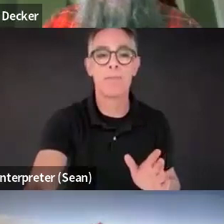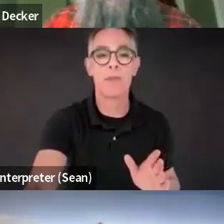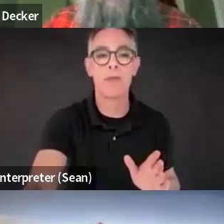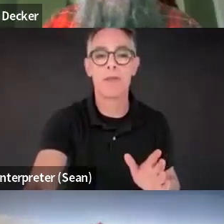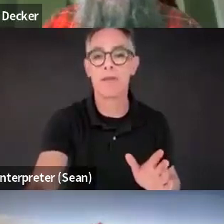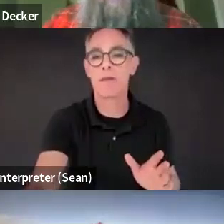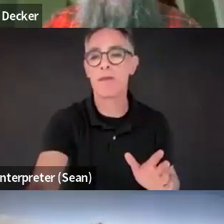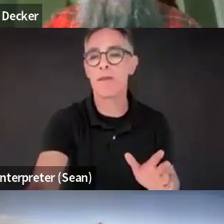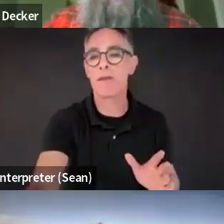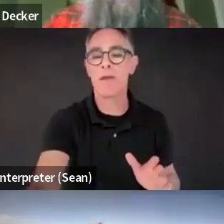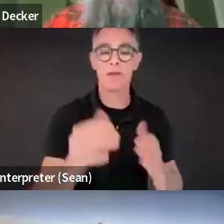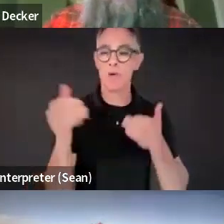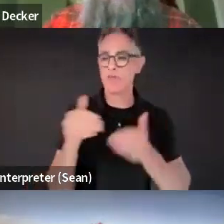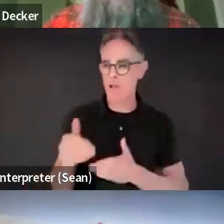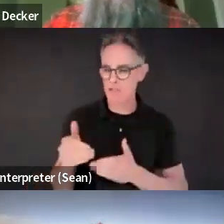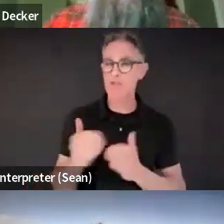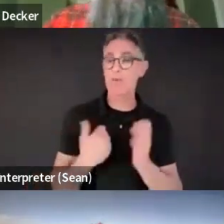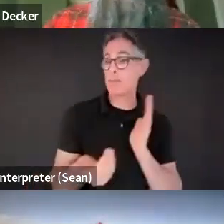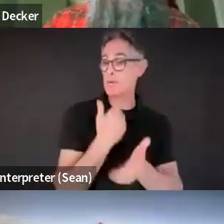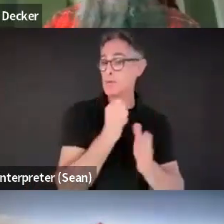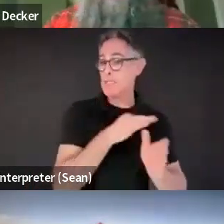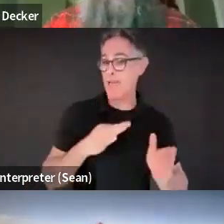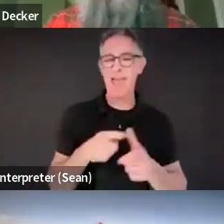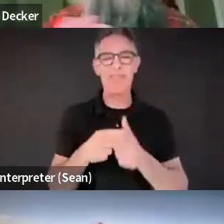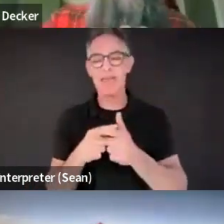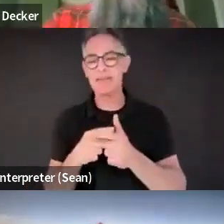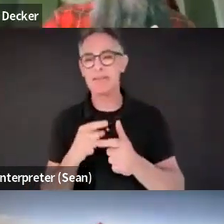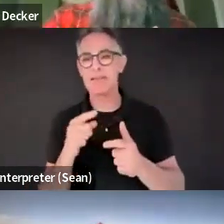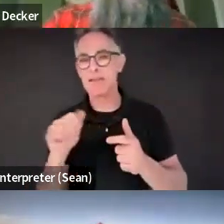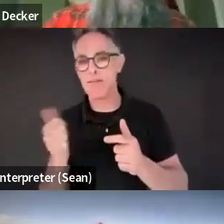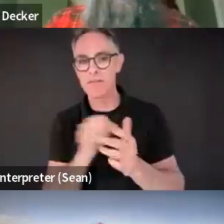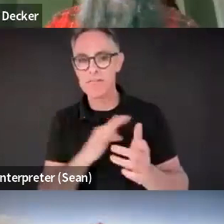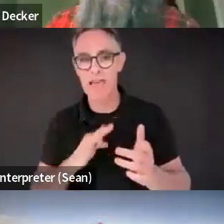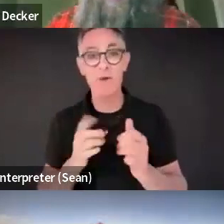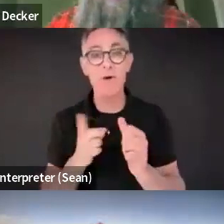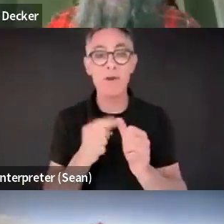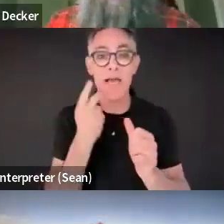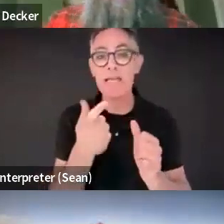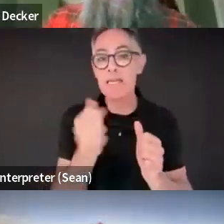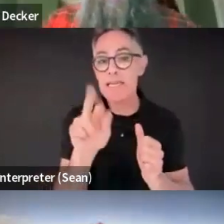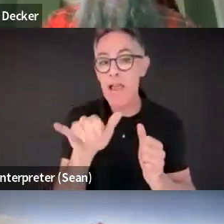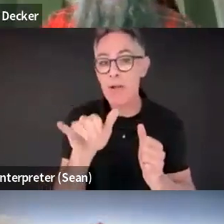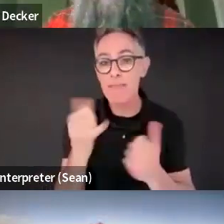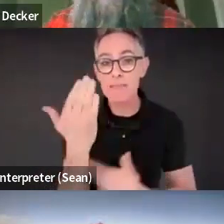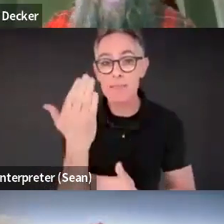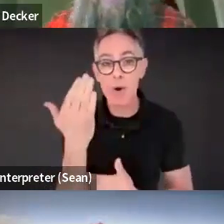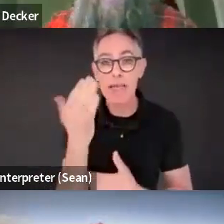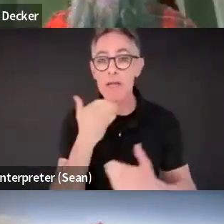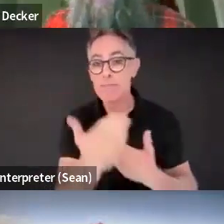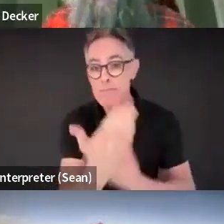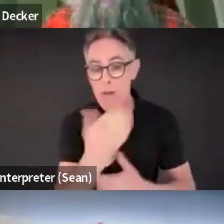staff introductions towards the end. So let me roll through real quickly. I see Gary this morning. Good morning. And I